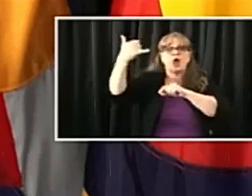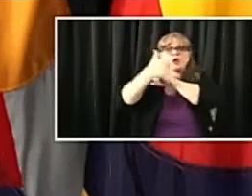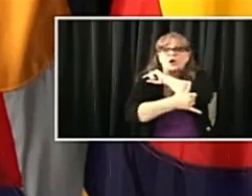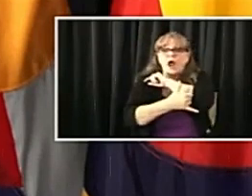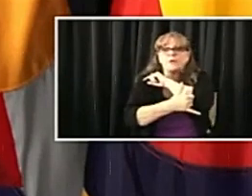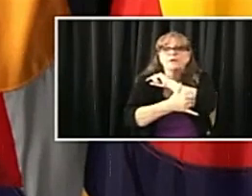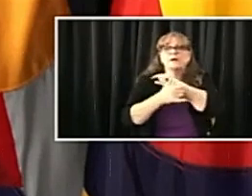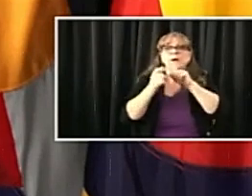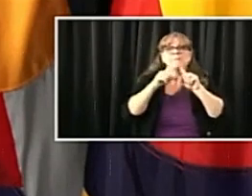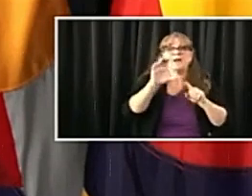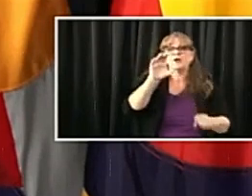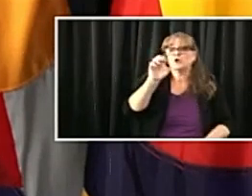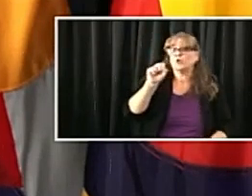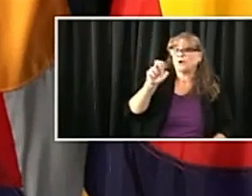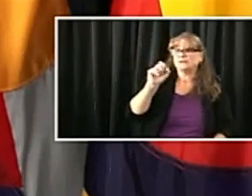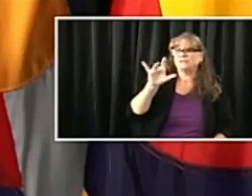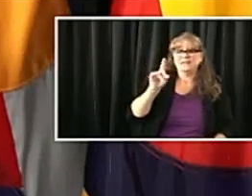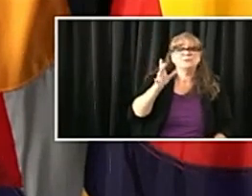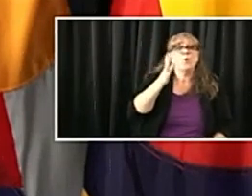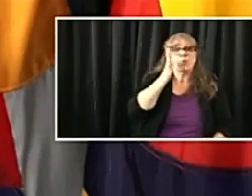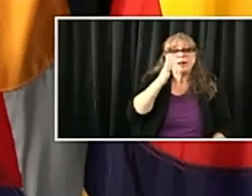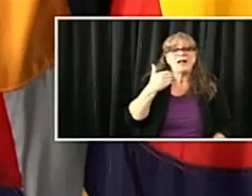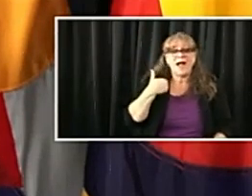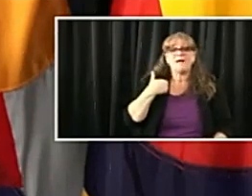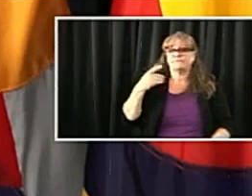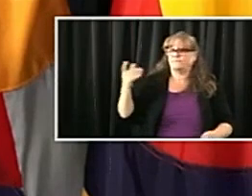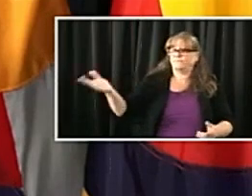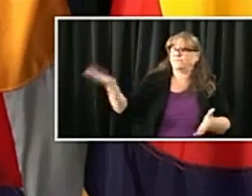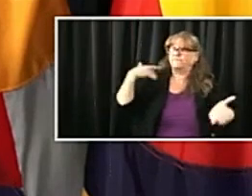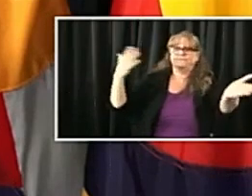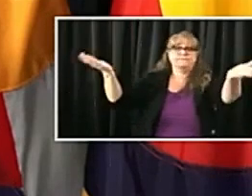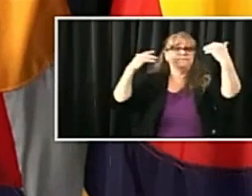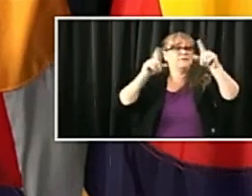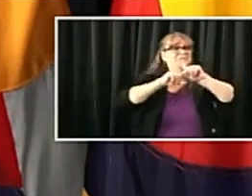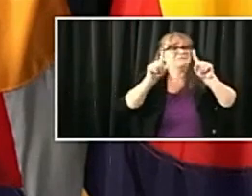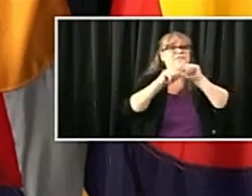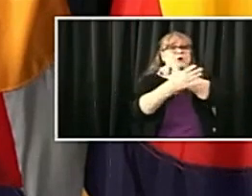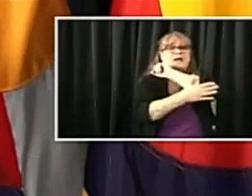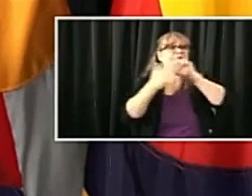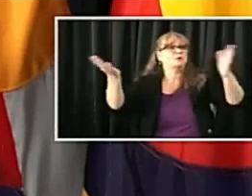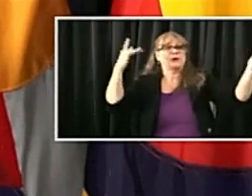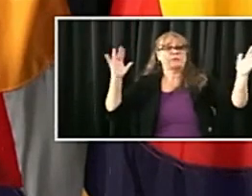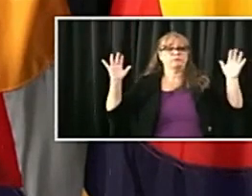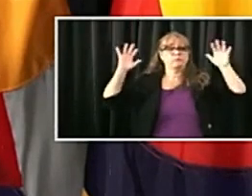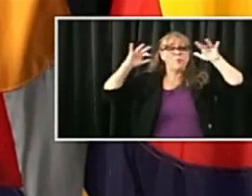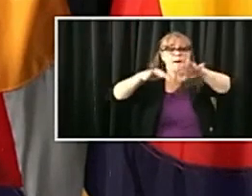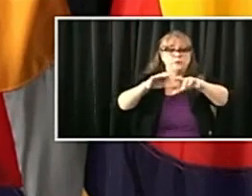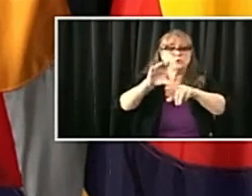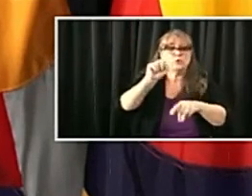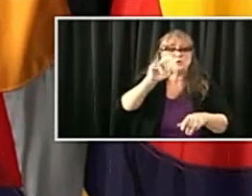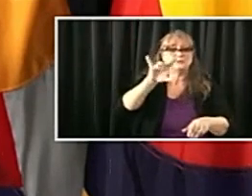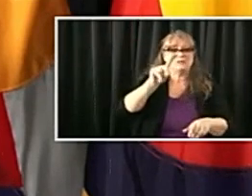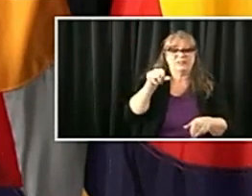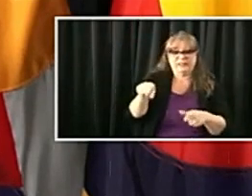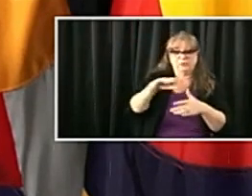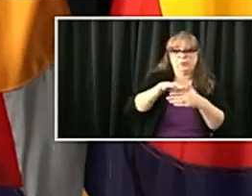and Boulder and Broomfield and Arapahoe, and probably people from Douglas and Weld and Larimer might come down there to use